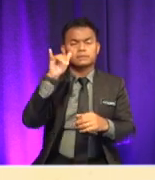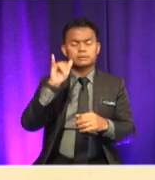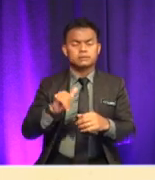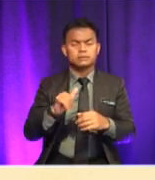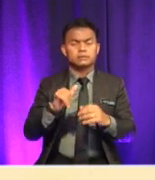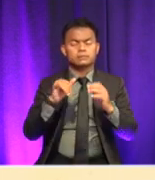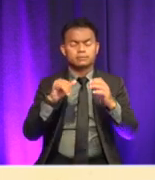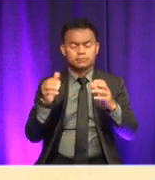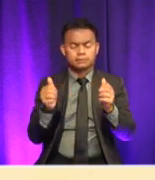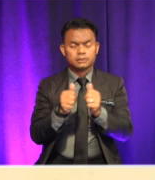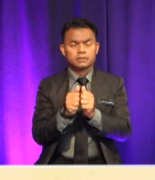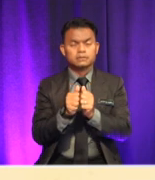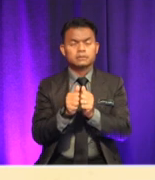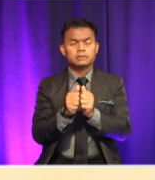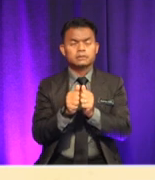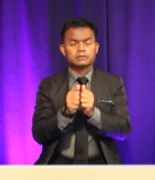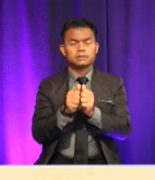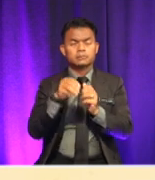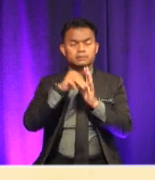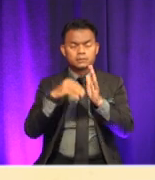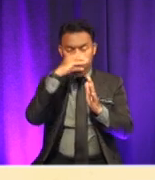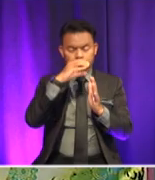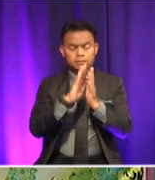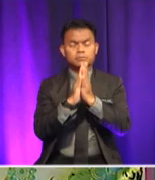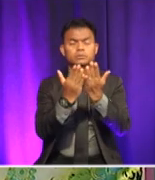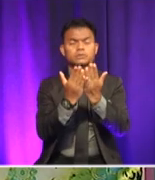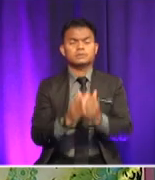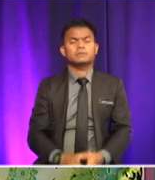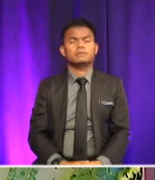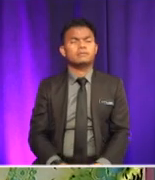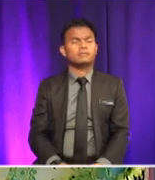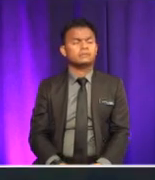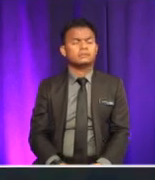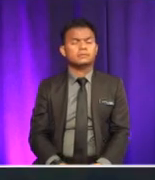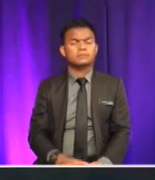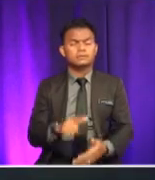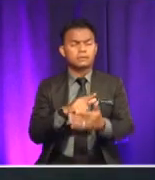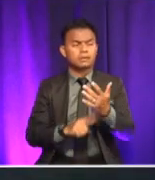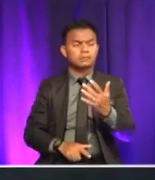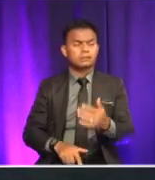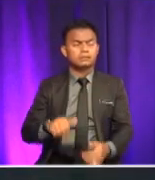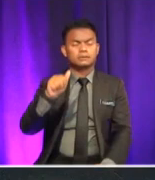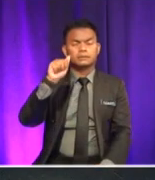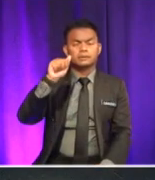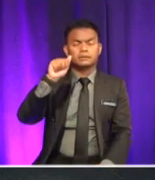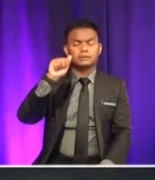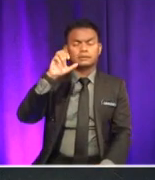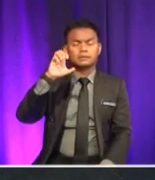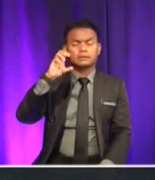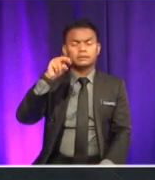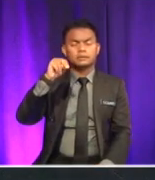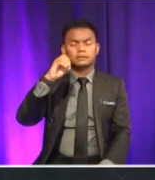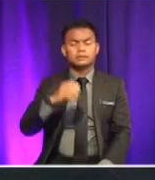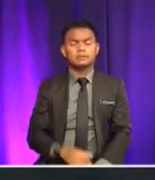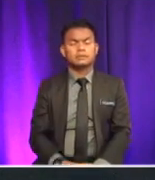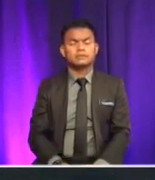and then plan your essay. Okay. Teacher, what is AOs? AOs is assessment objectives.